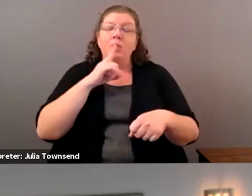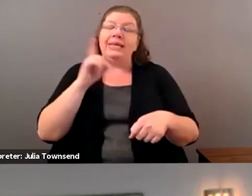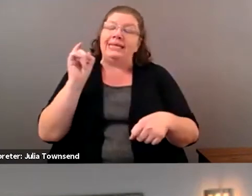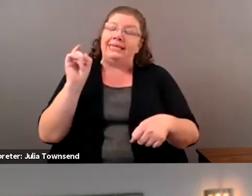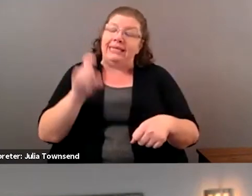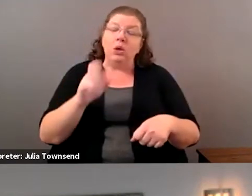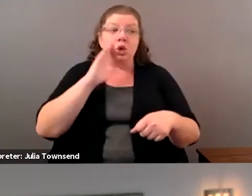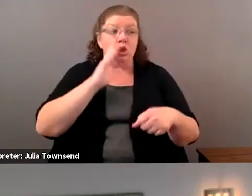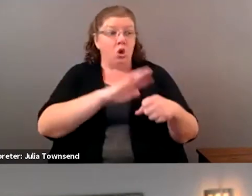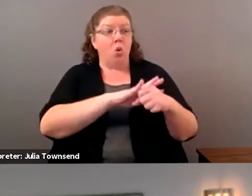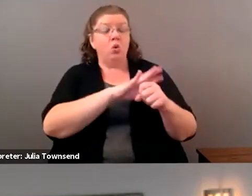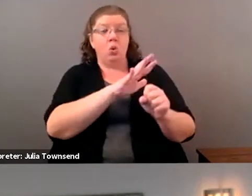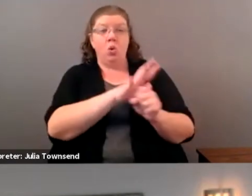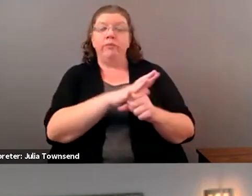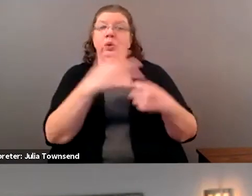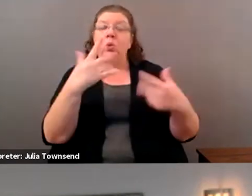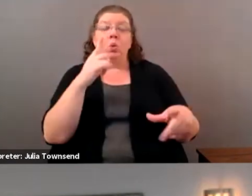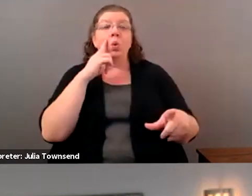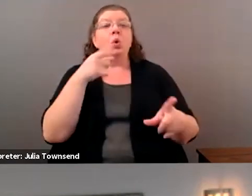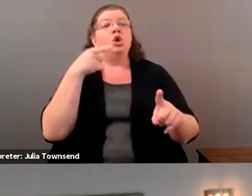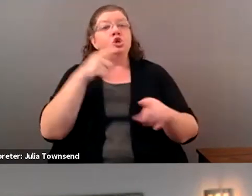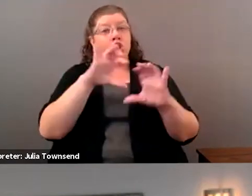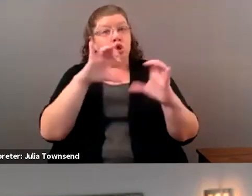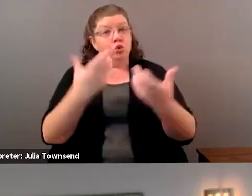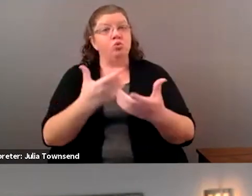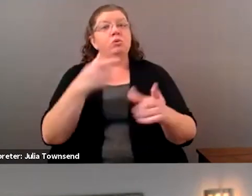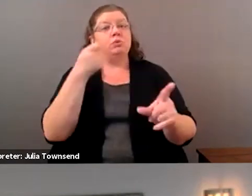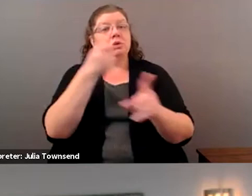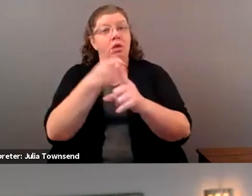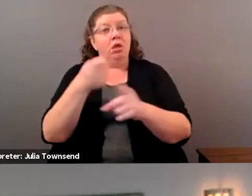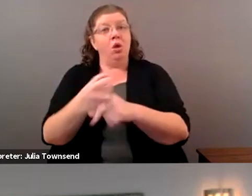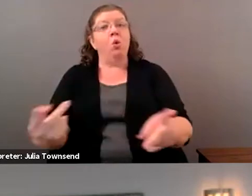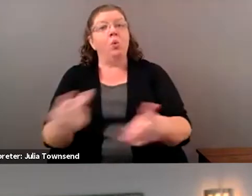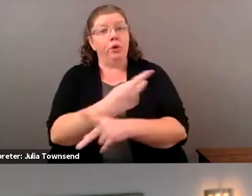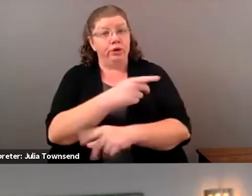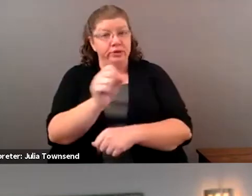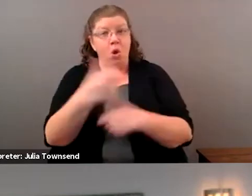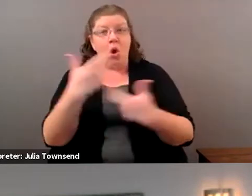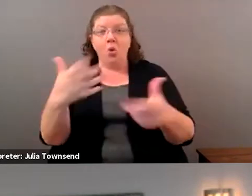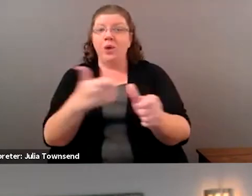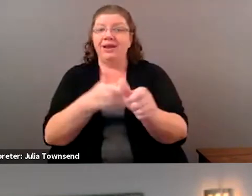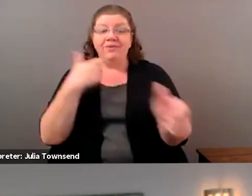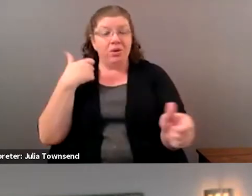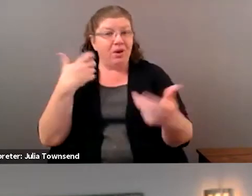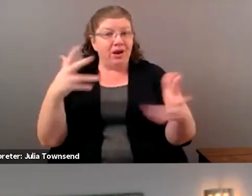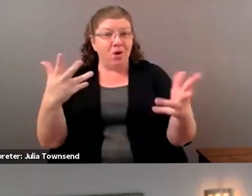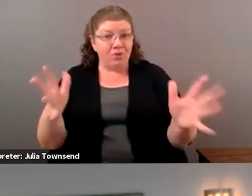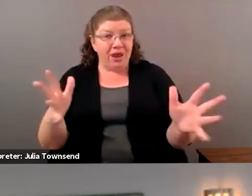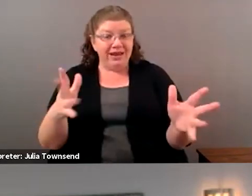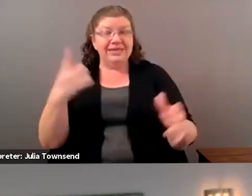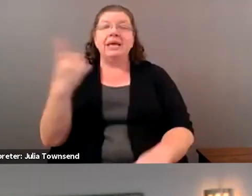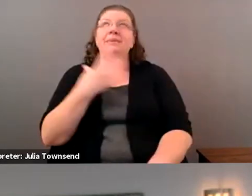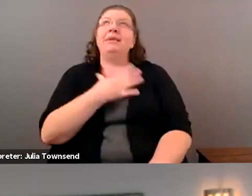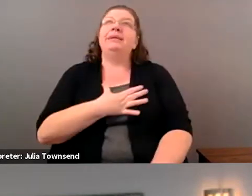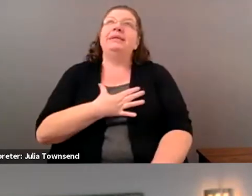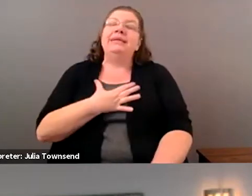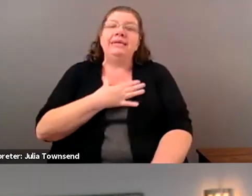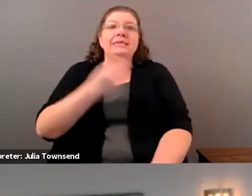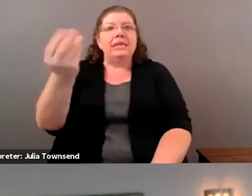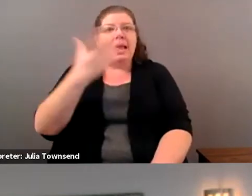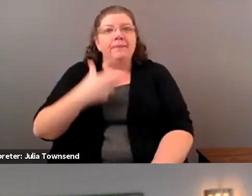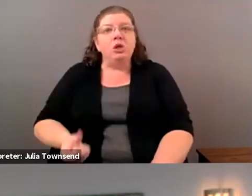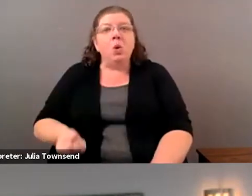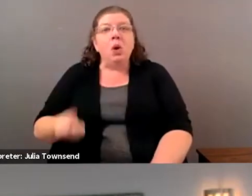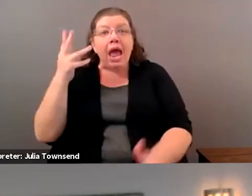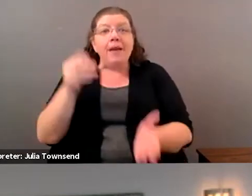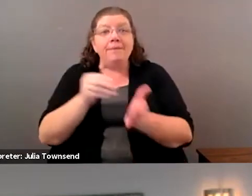COVID has been hit certain groups the hardest, the groups that were already far behind. So somebody please just let me know how many this is.